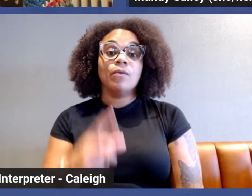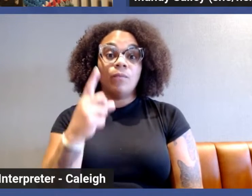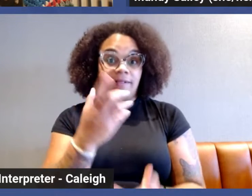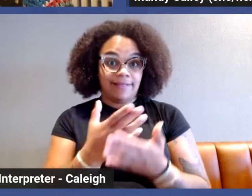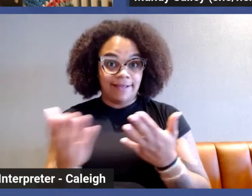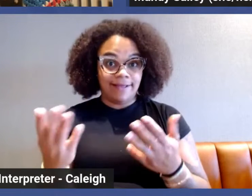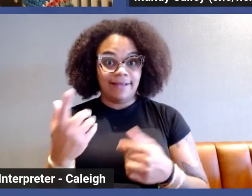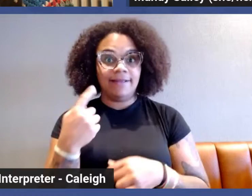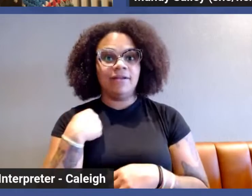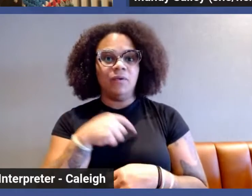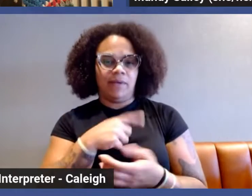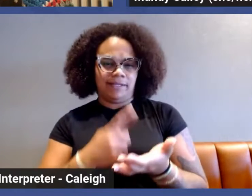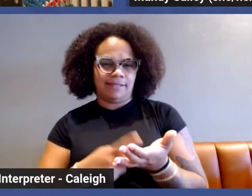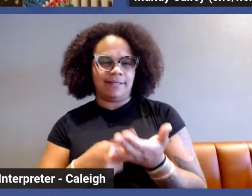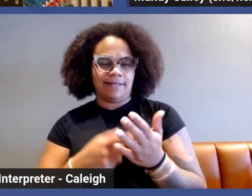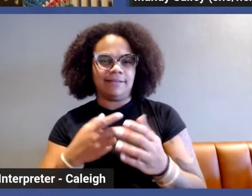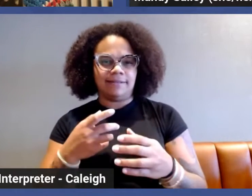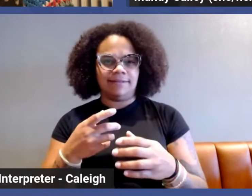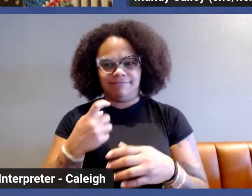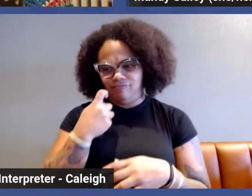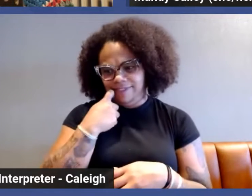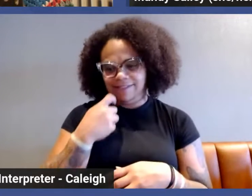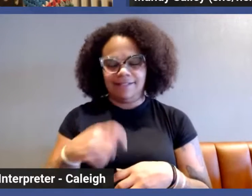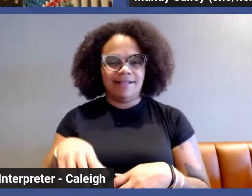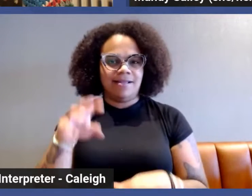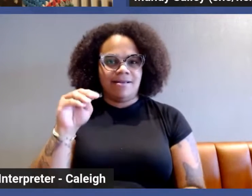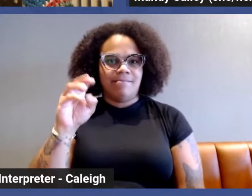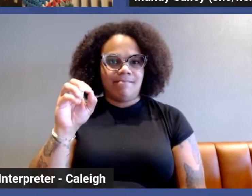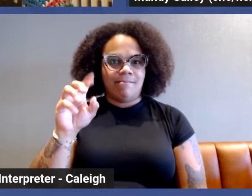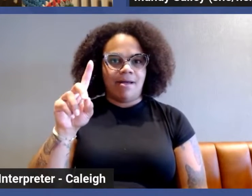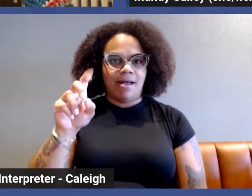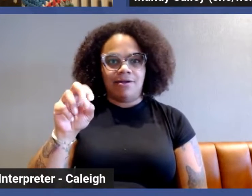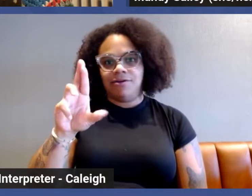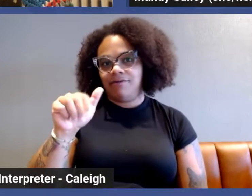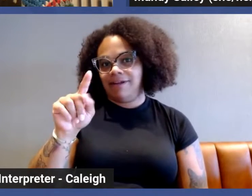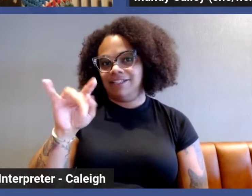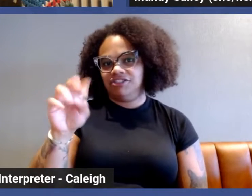we talked a little bit about moderation a second ago, but one of the things I thought was really